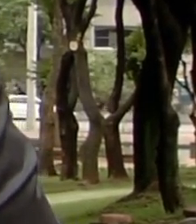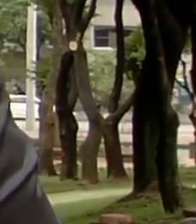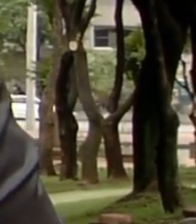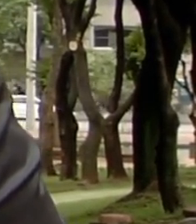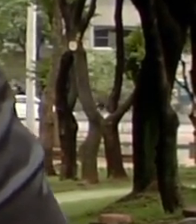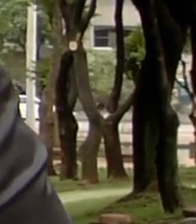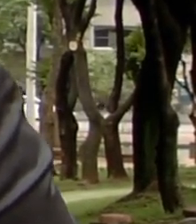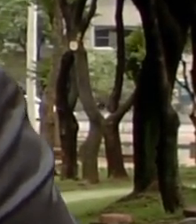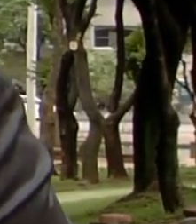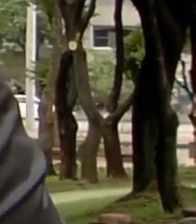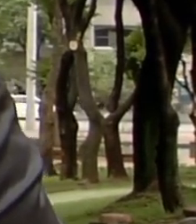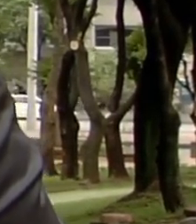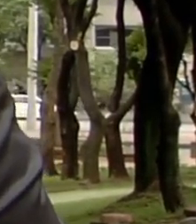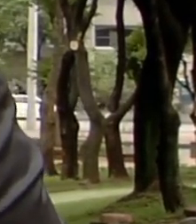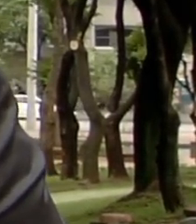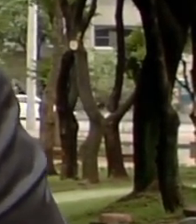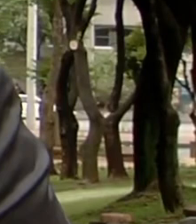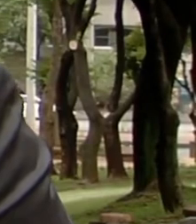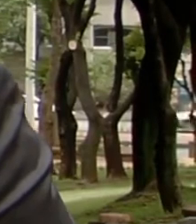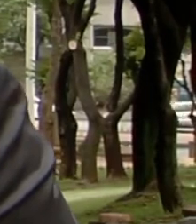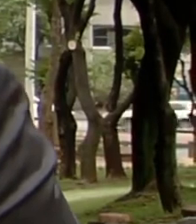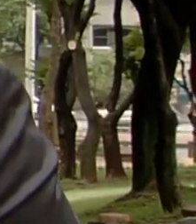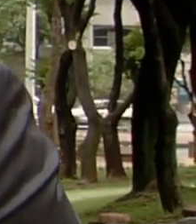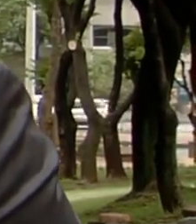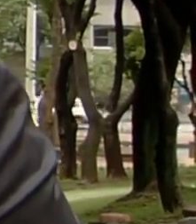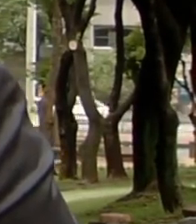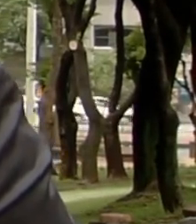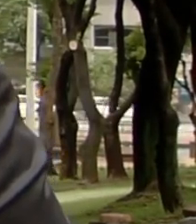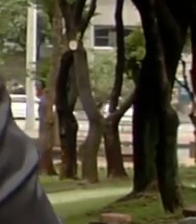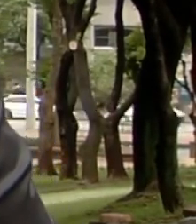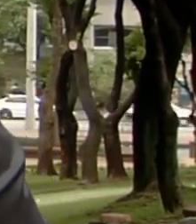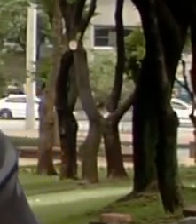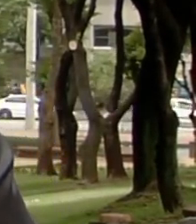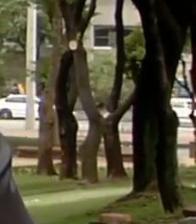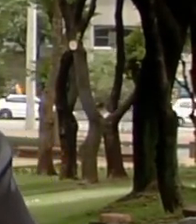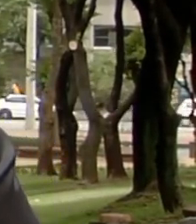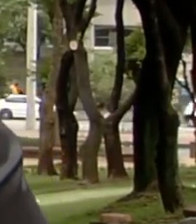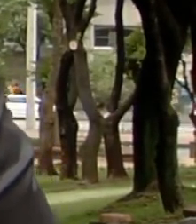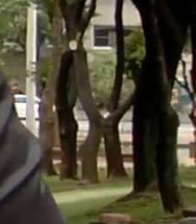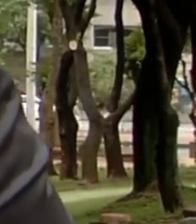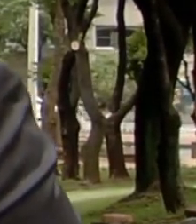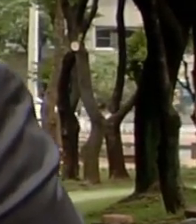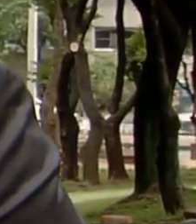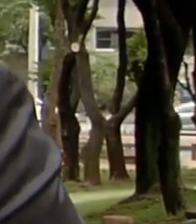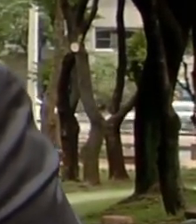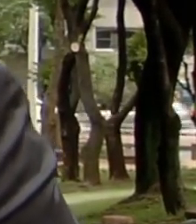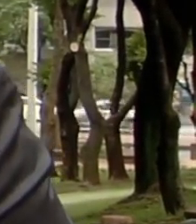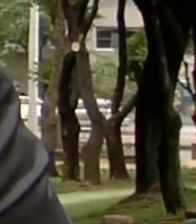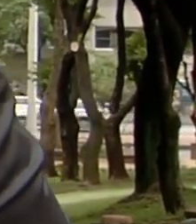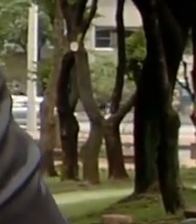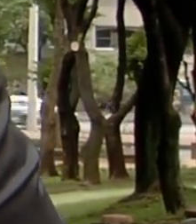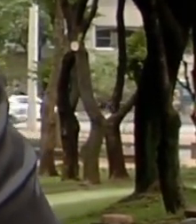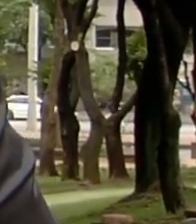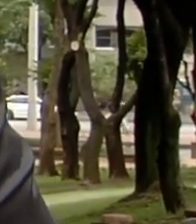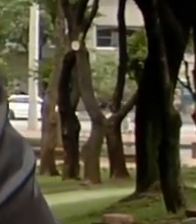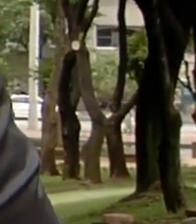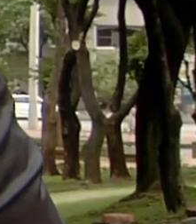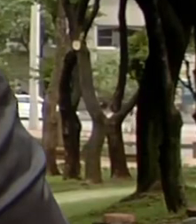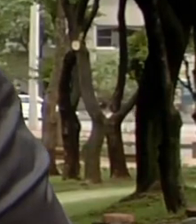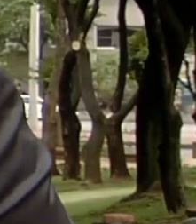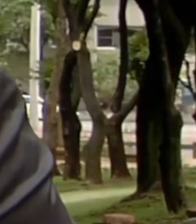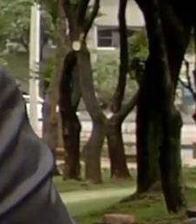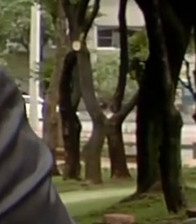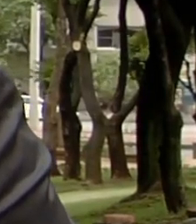meeting has got to be in the best interest of the masses of our people. And